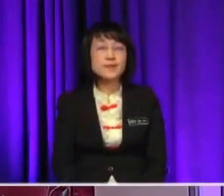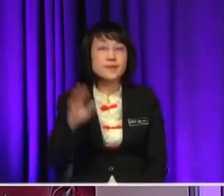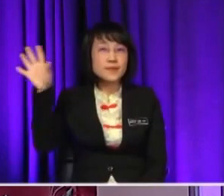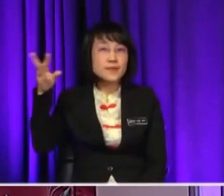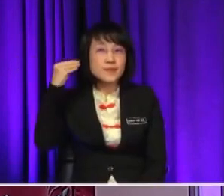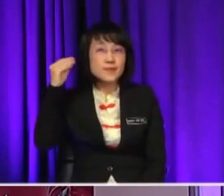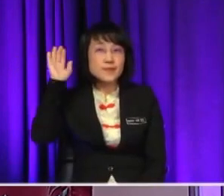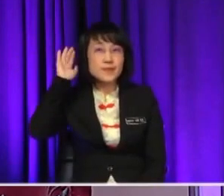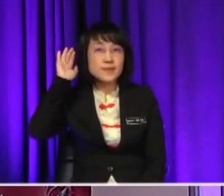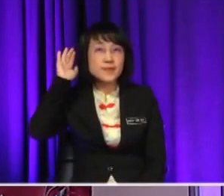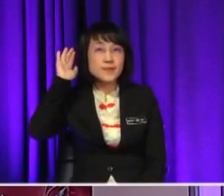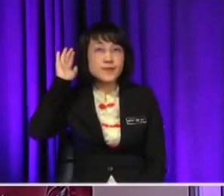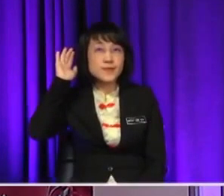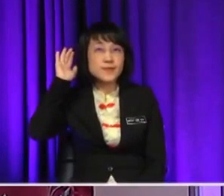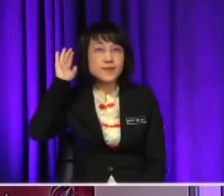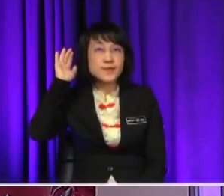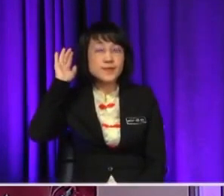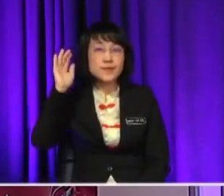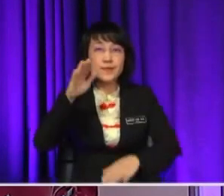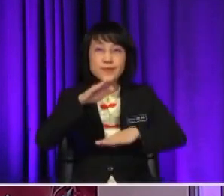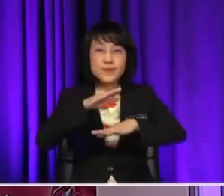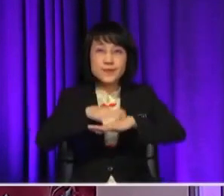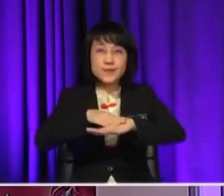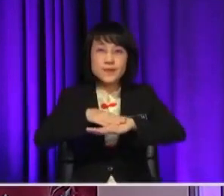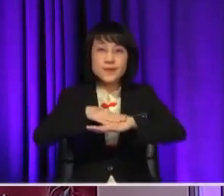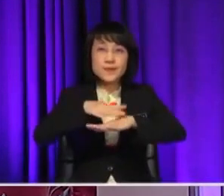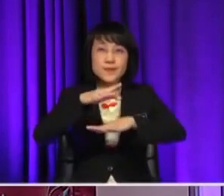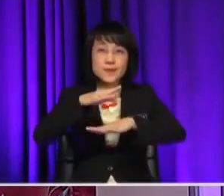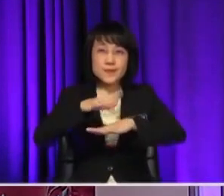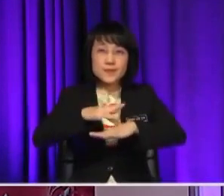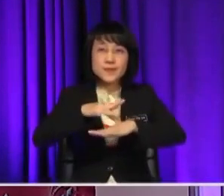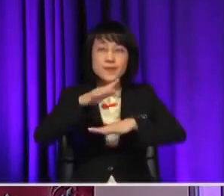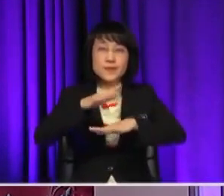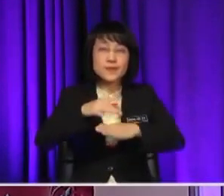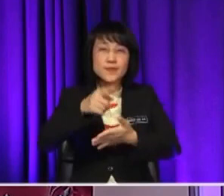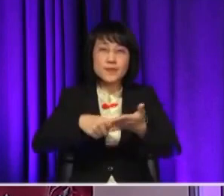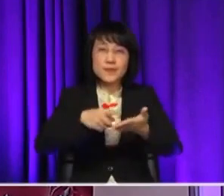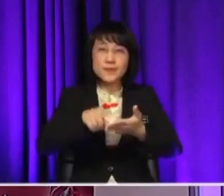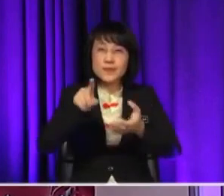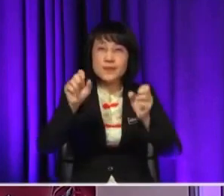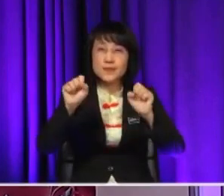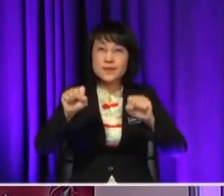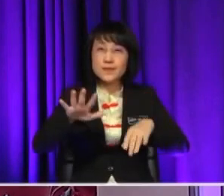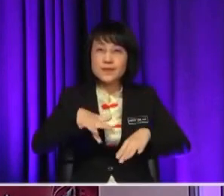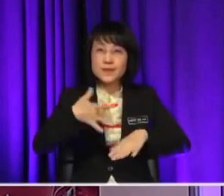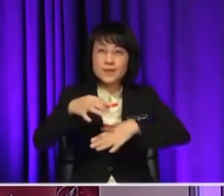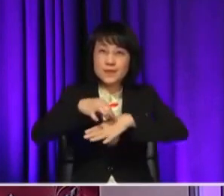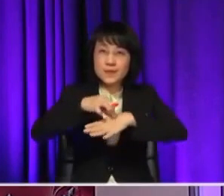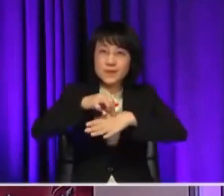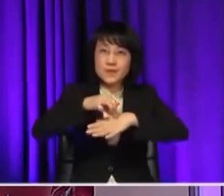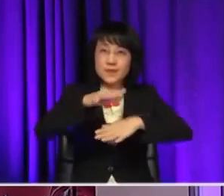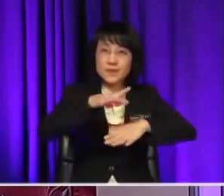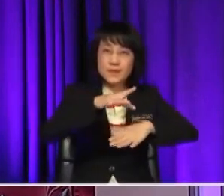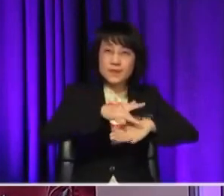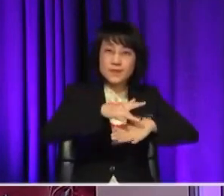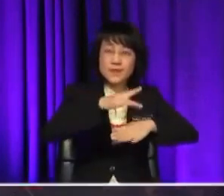imagery, your touch, whatever you can feel on your skin. Right? So touch, not feeling